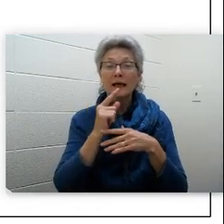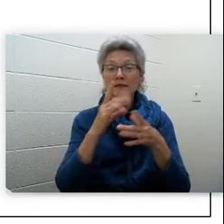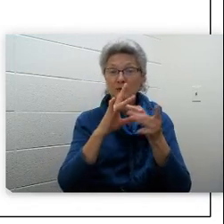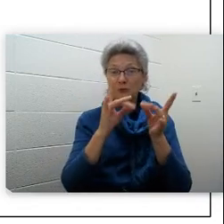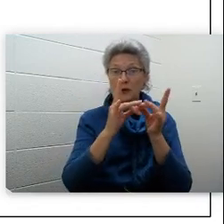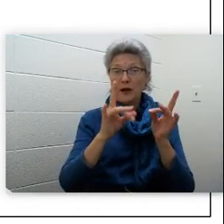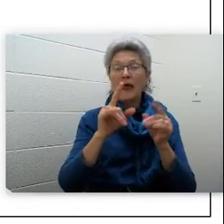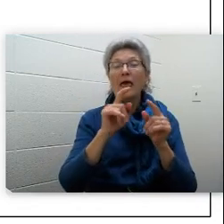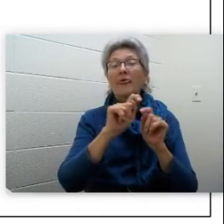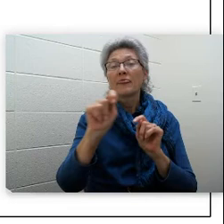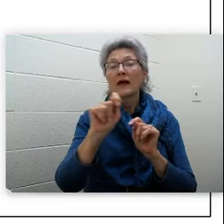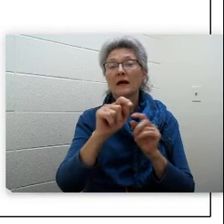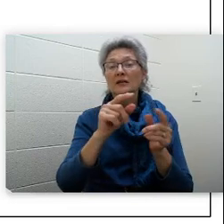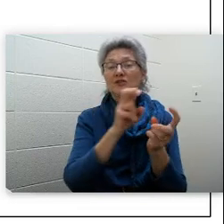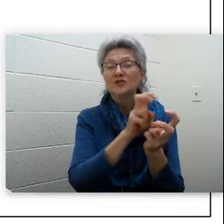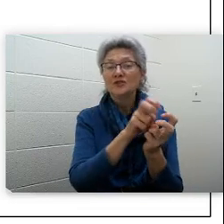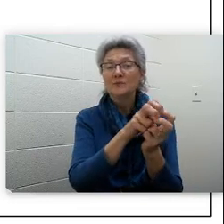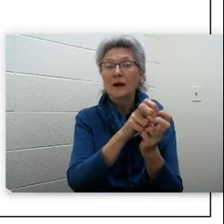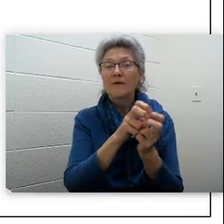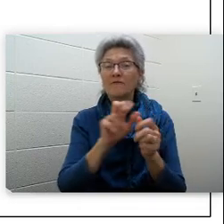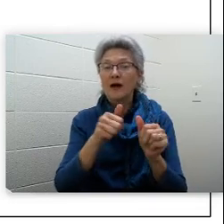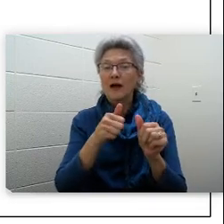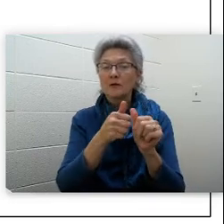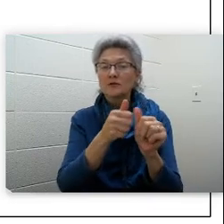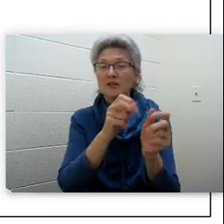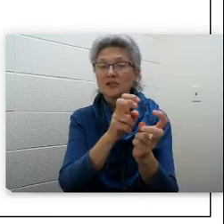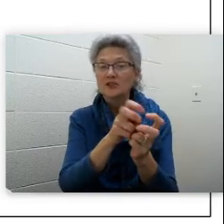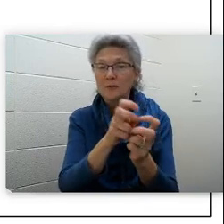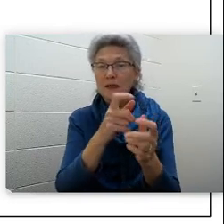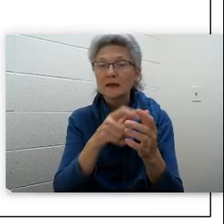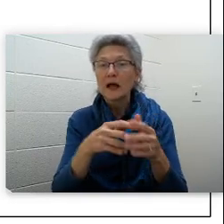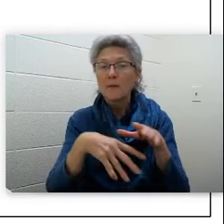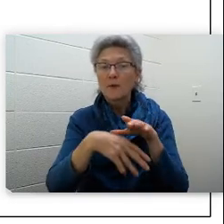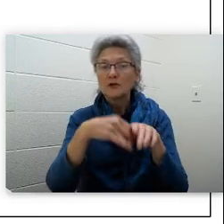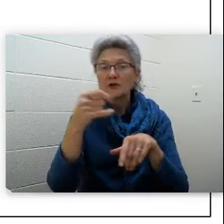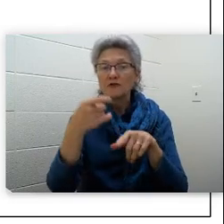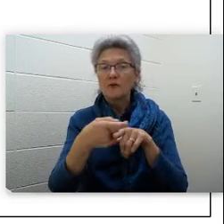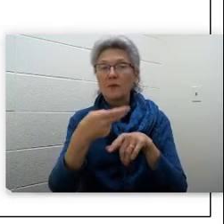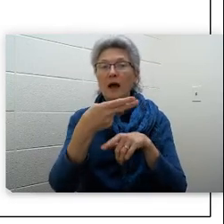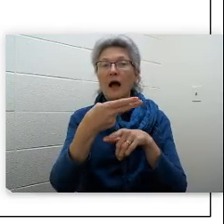hibernation. His traits seem almost human, as he seems friendly.